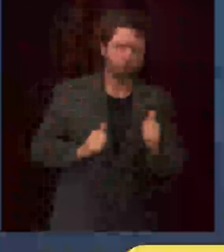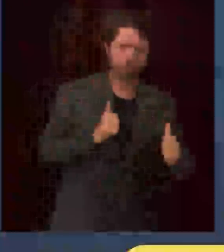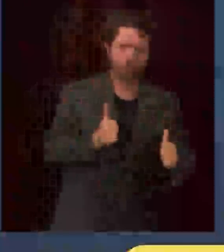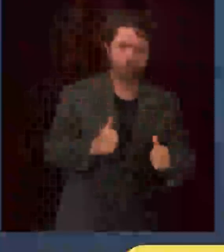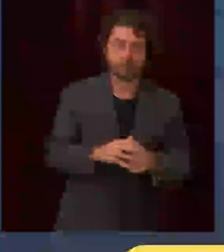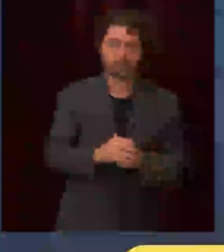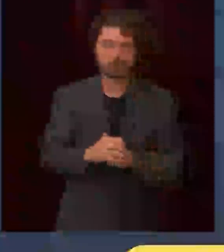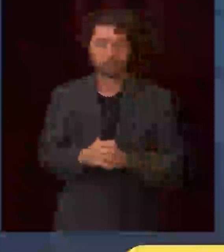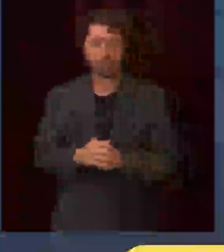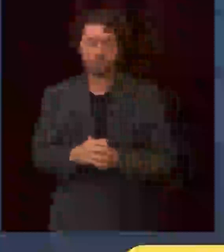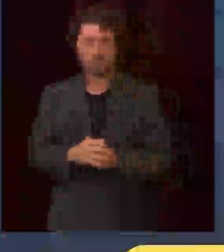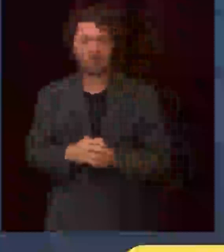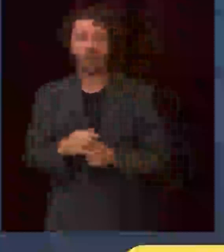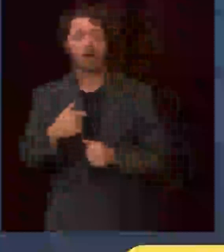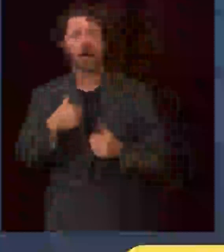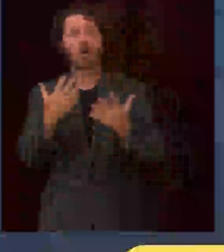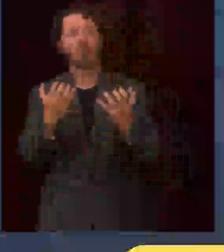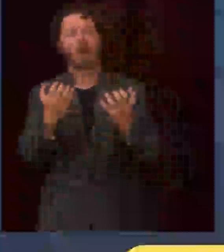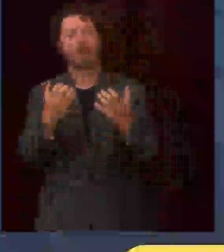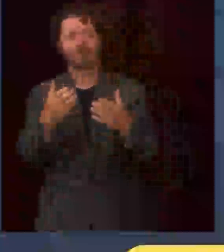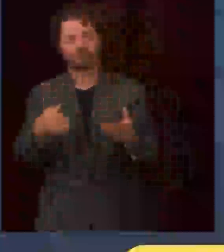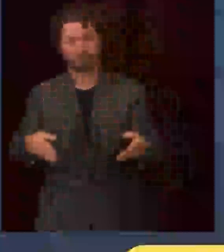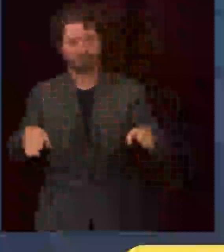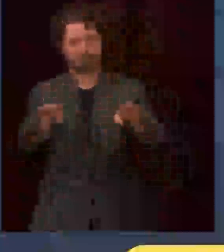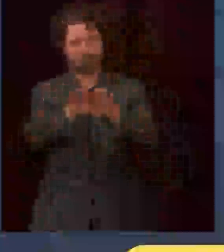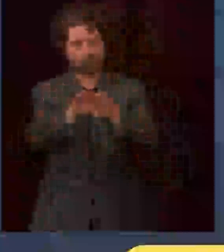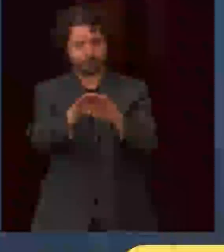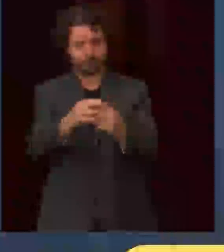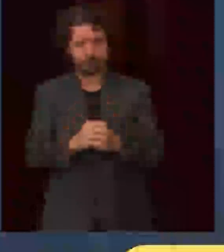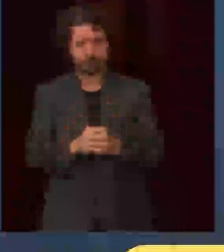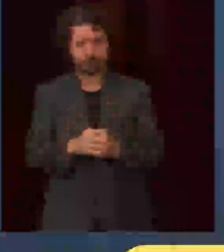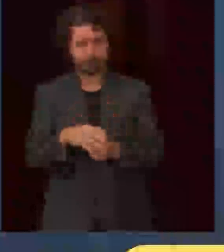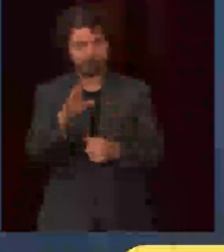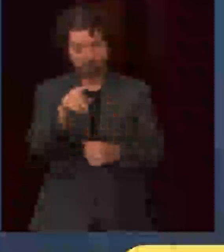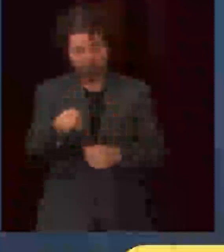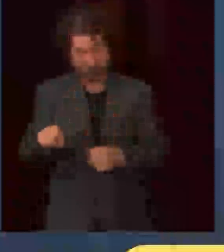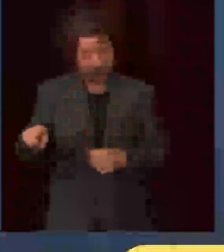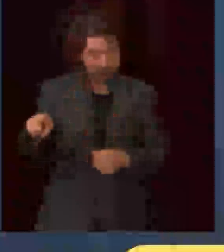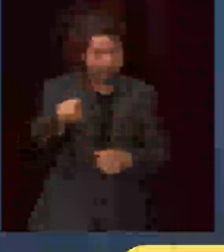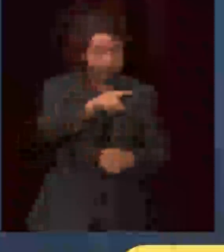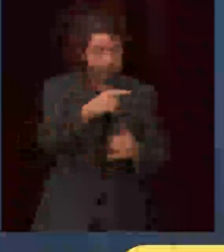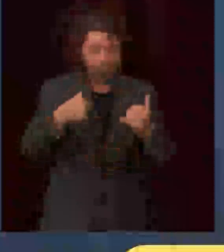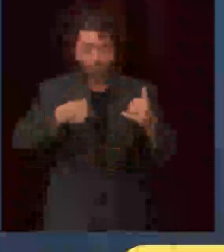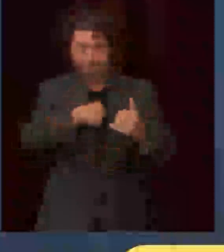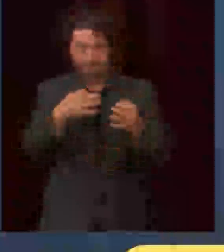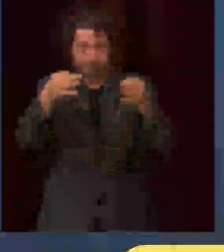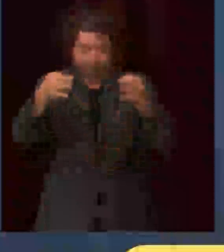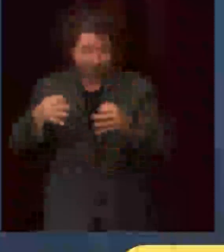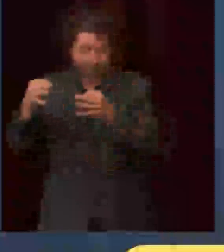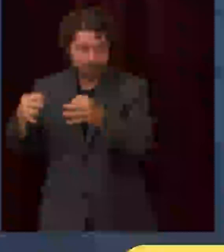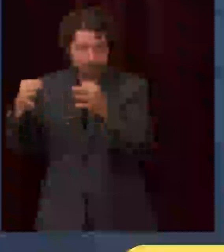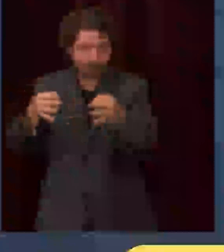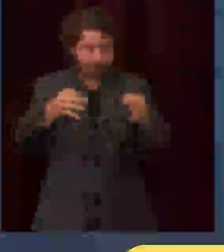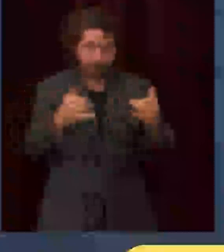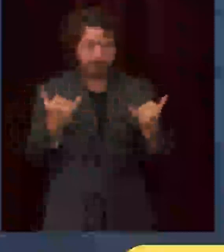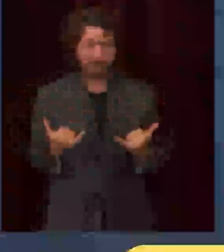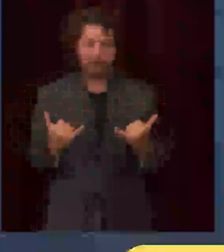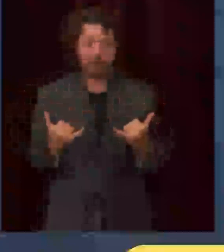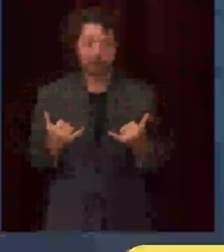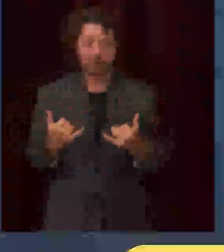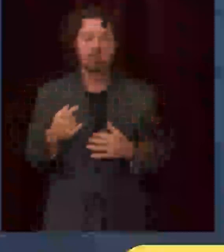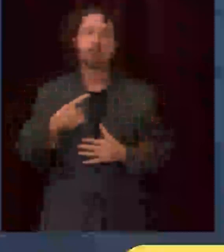my comments that our decisions today are based on confidence in Washingtonians. We are confident